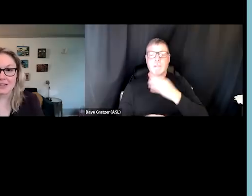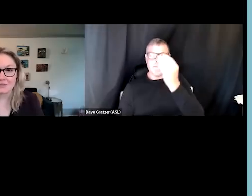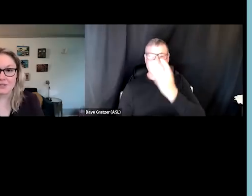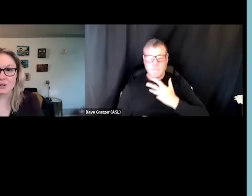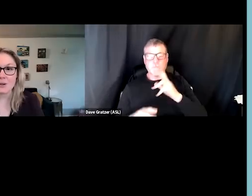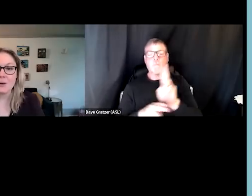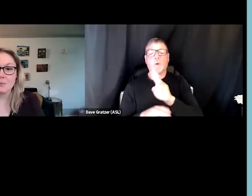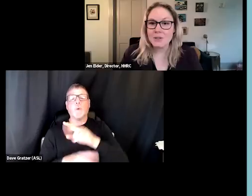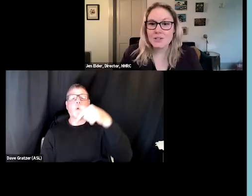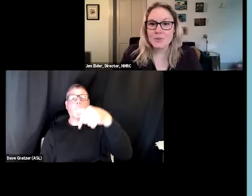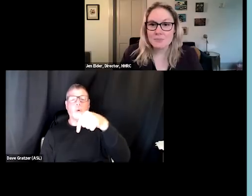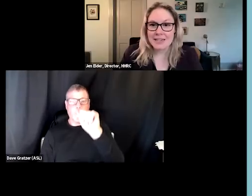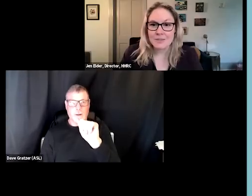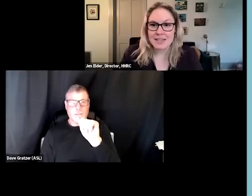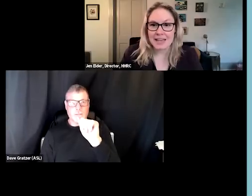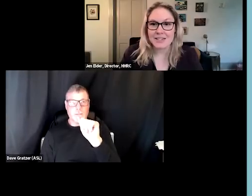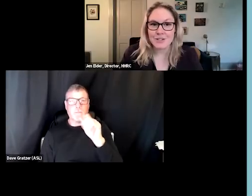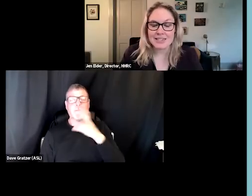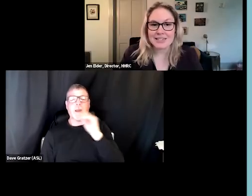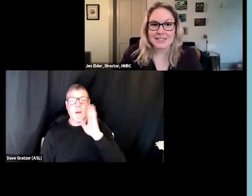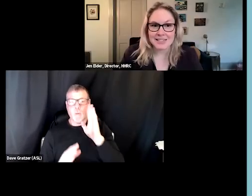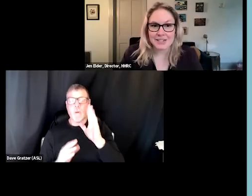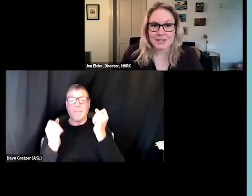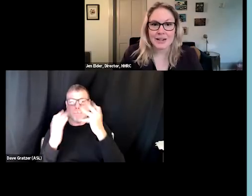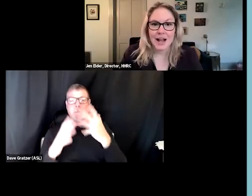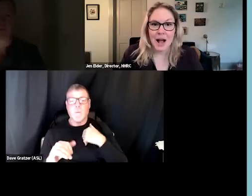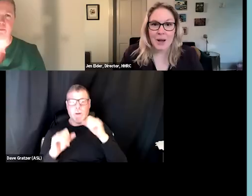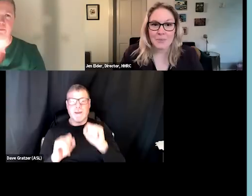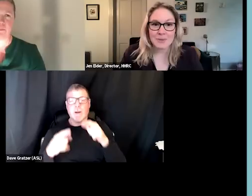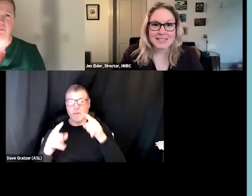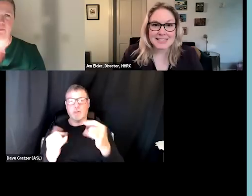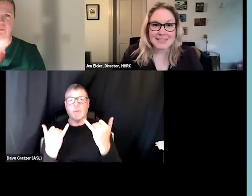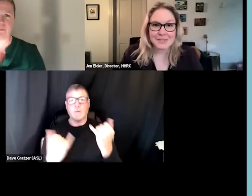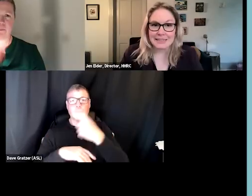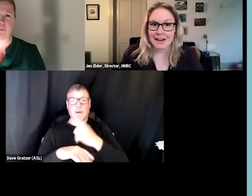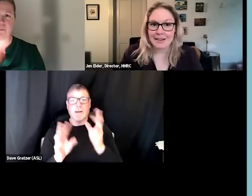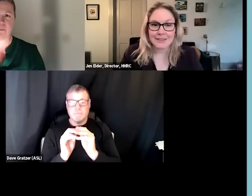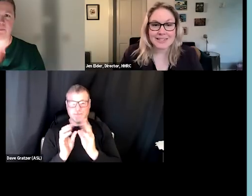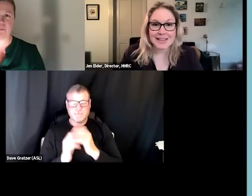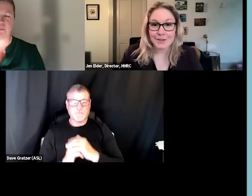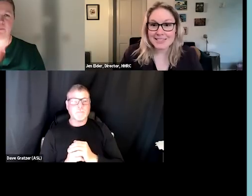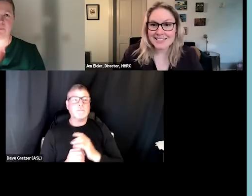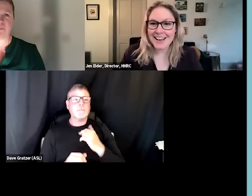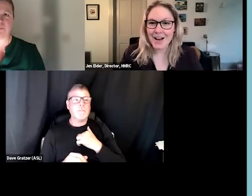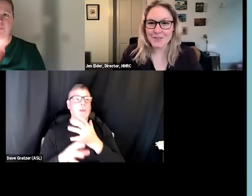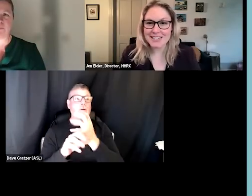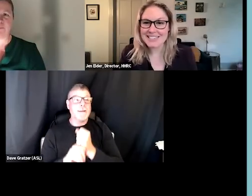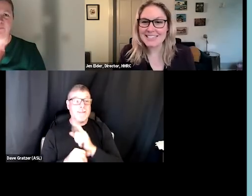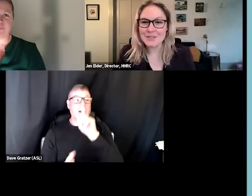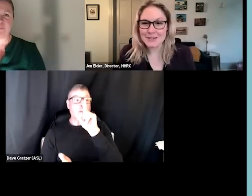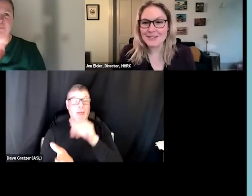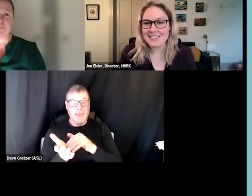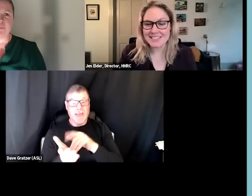using the Q&A feature. We'll get to as many as we can during today's session. We received, thousands